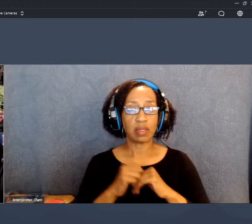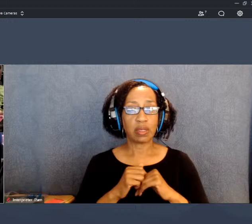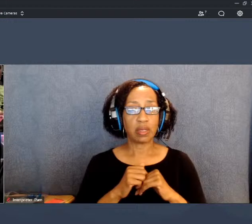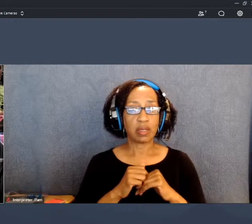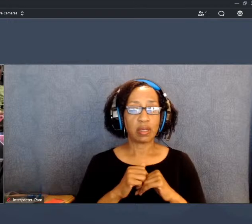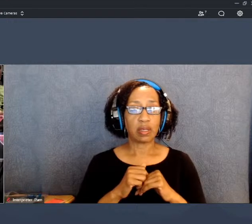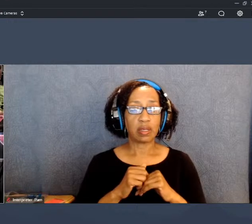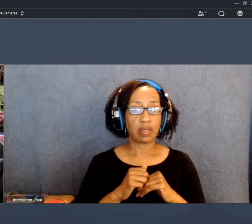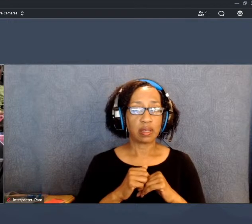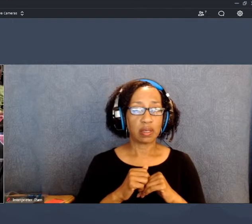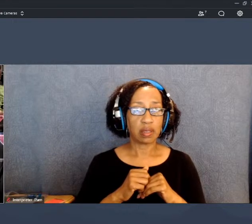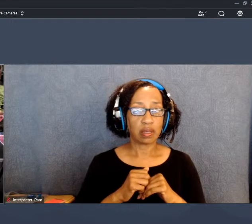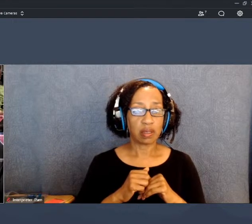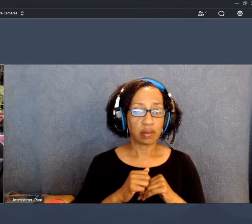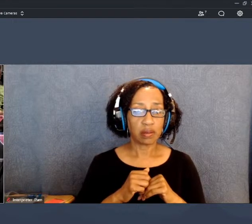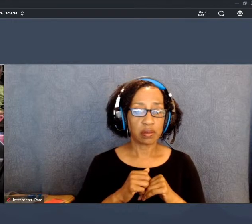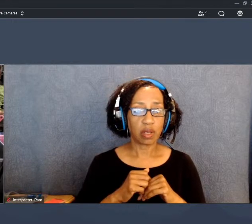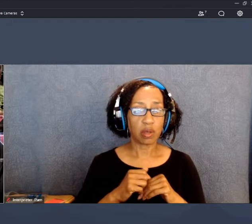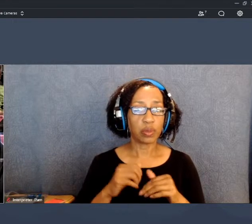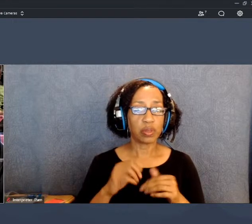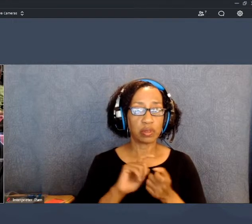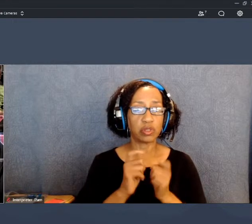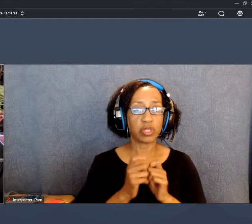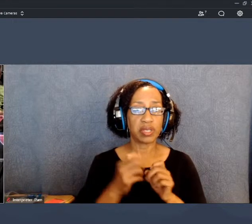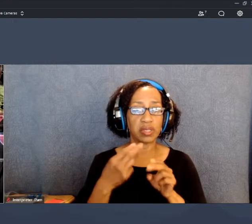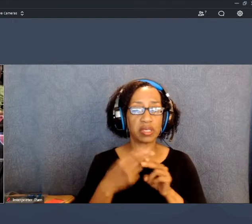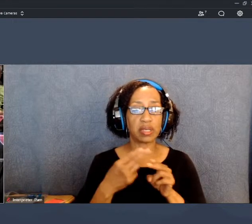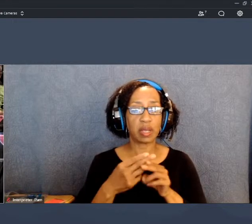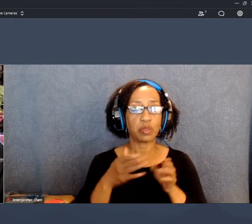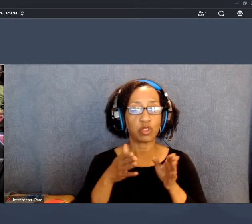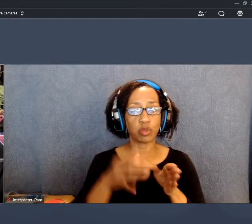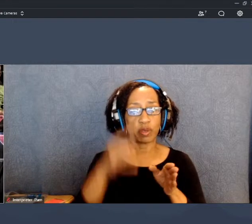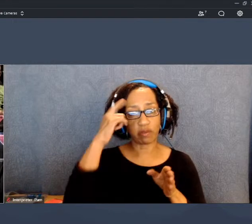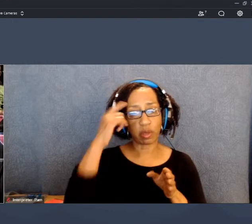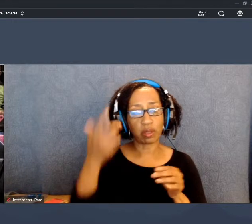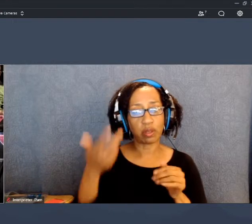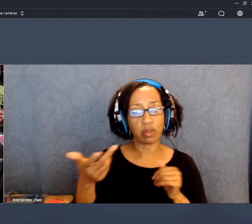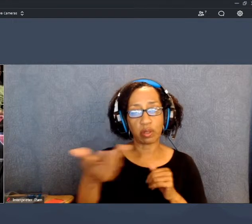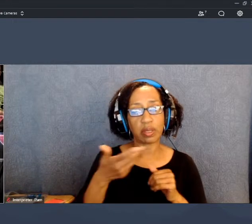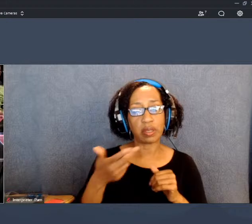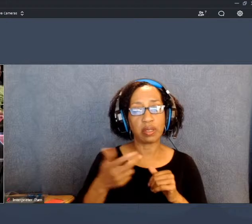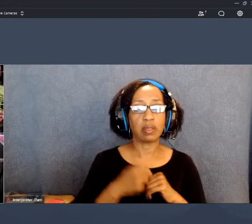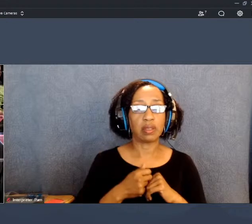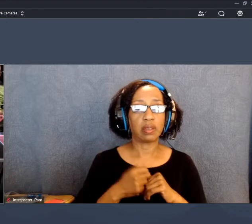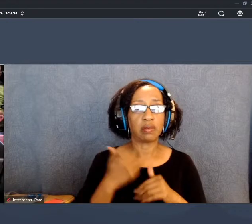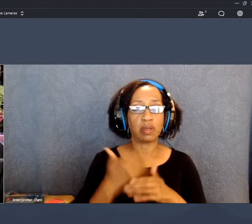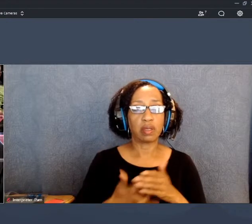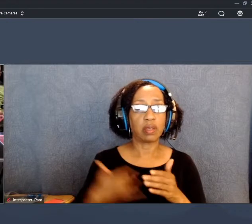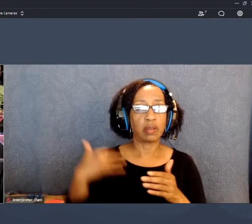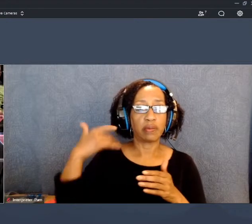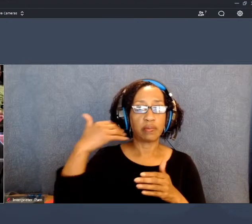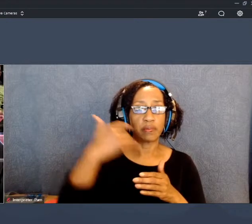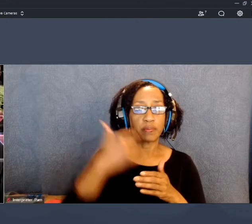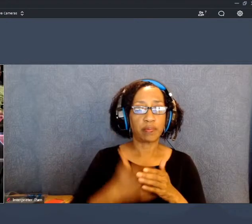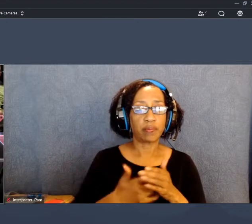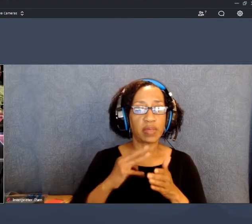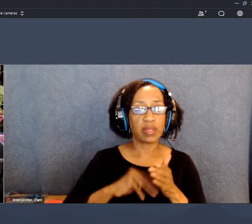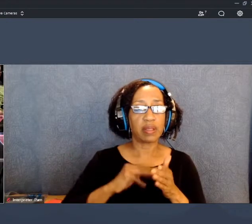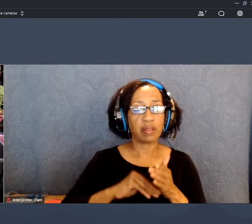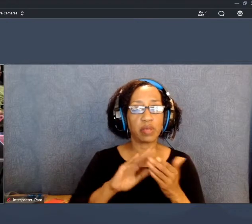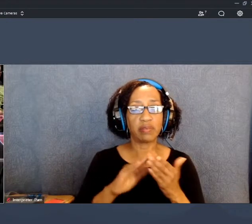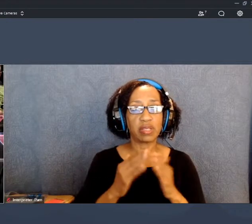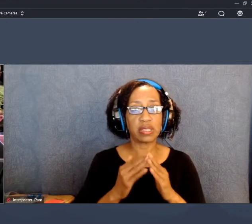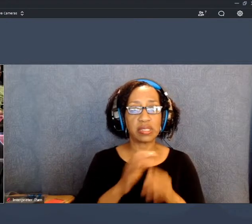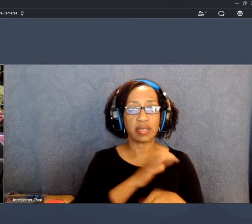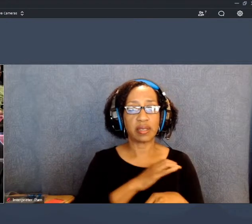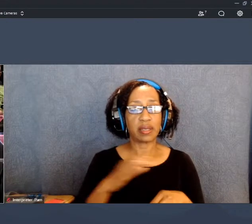for a naming of a street to the three of you. Whereas from time to time, the Memphis City Council has